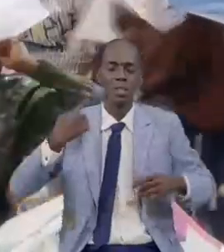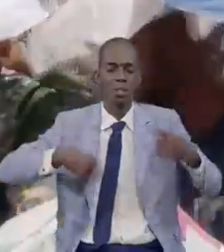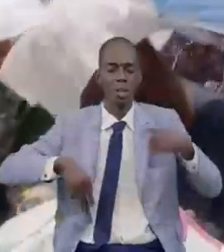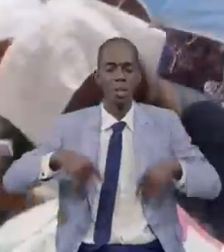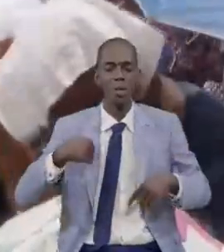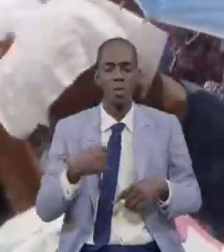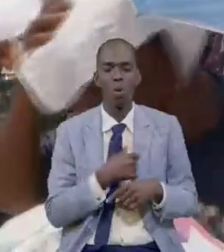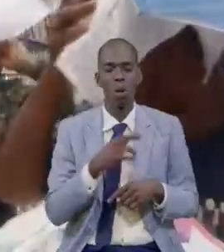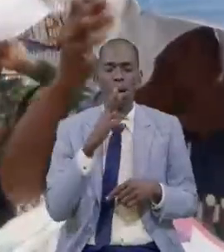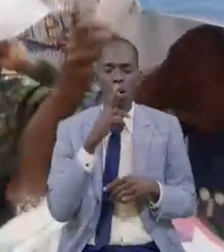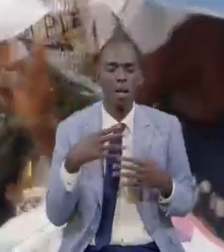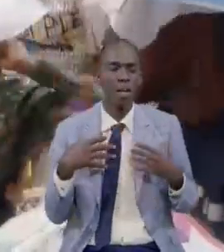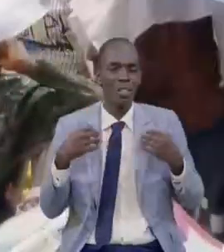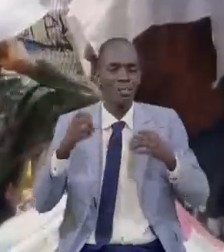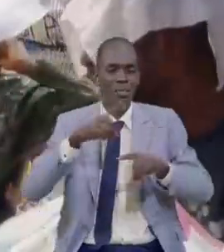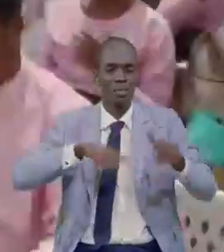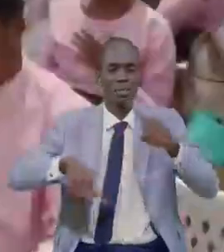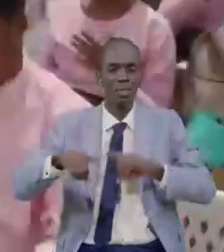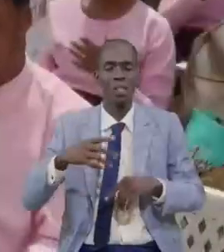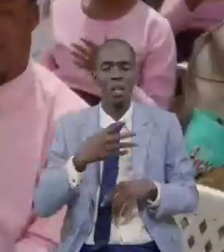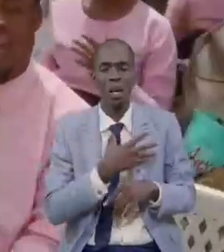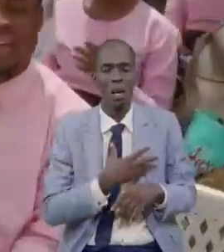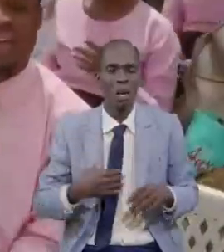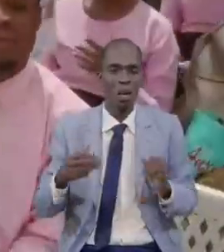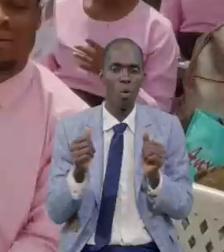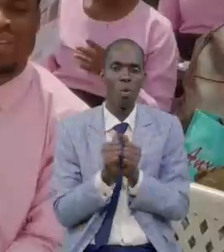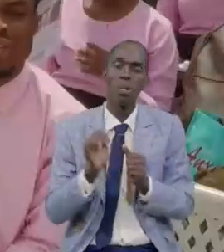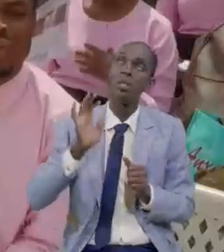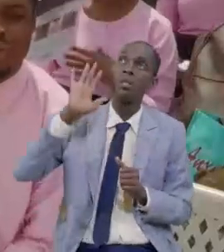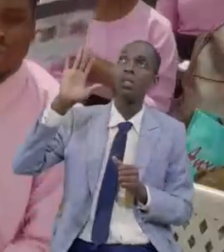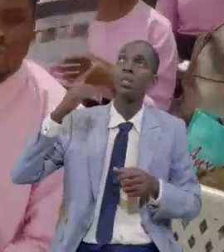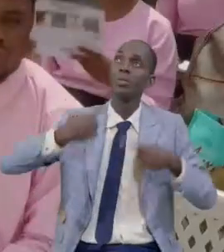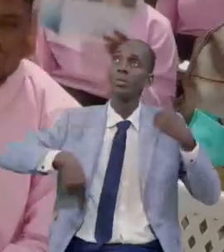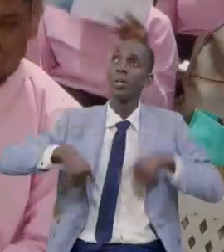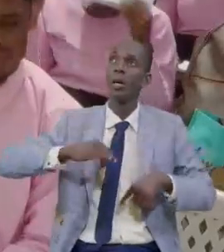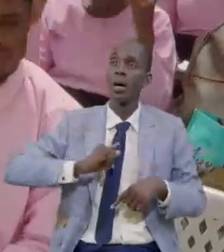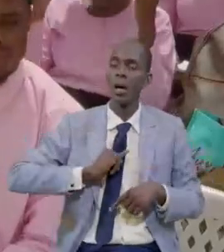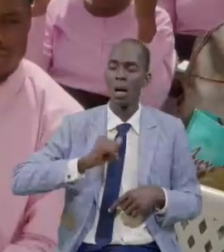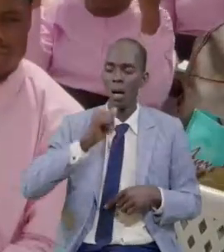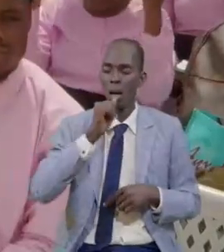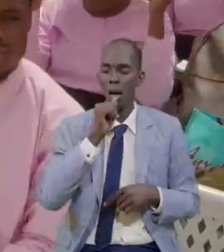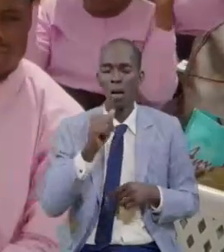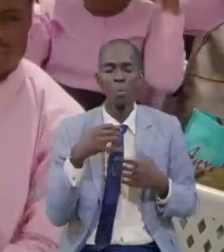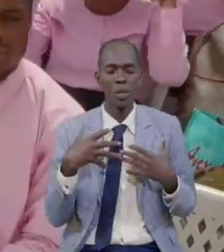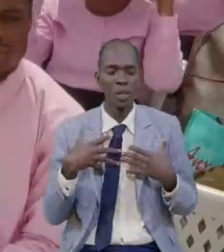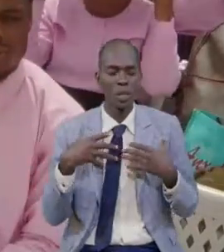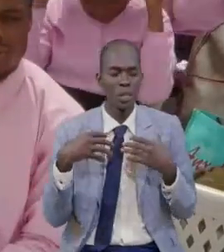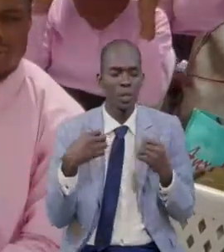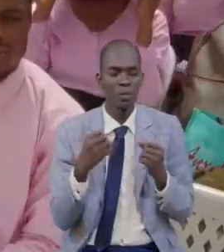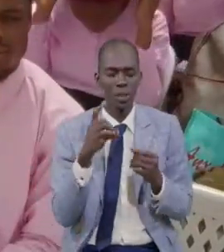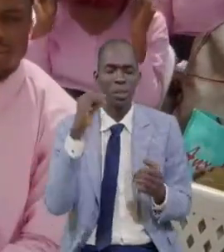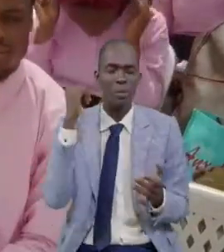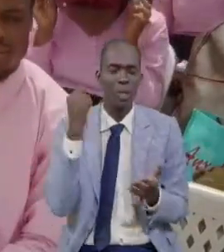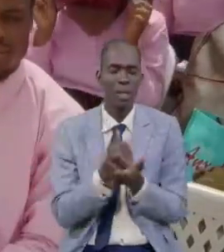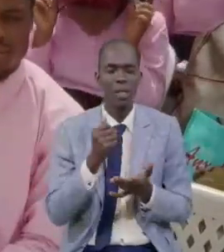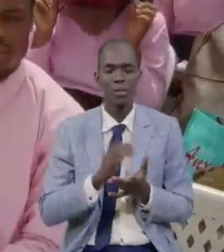make it personal, and with his stripes, I am healed. The bruises